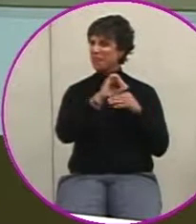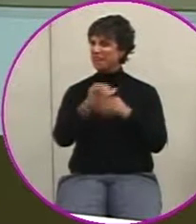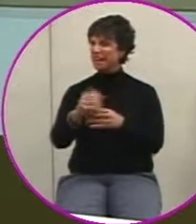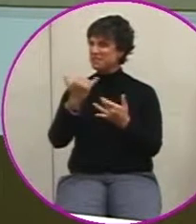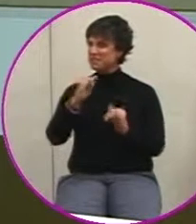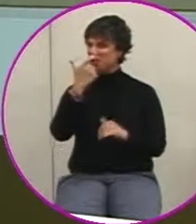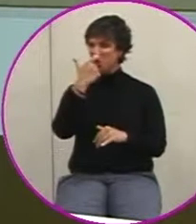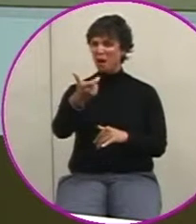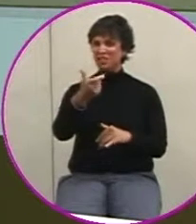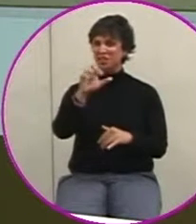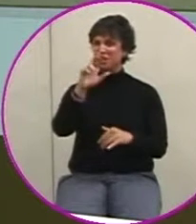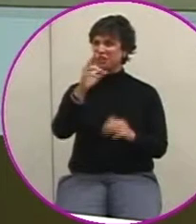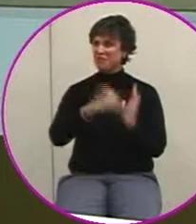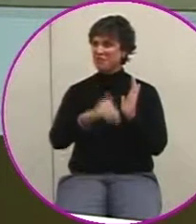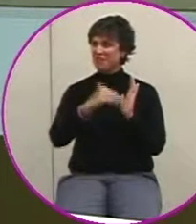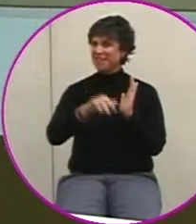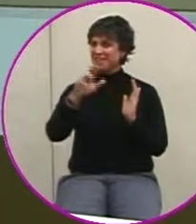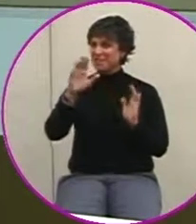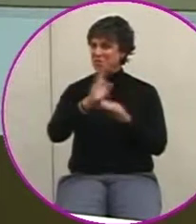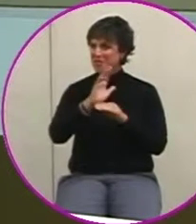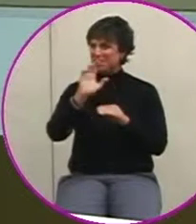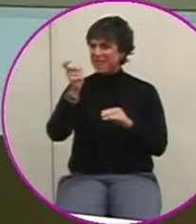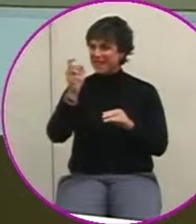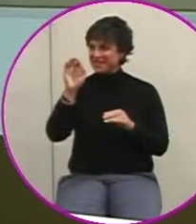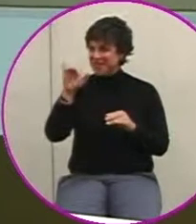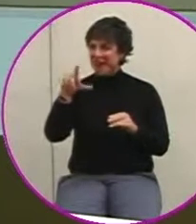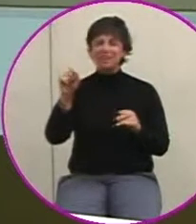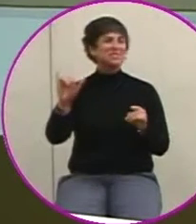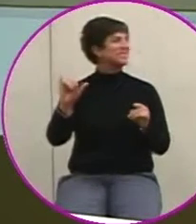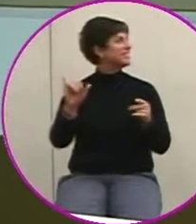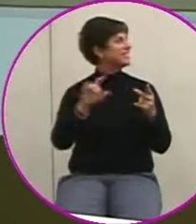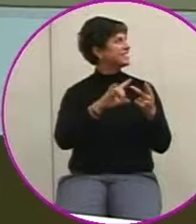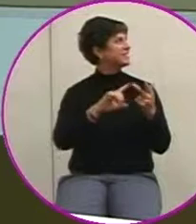still watching the reruns and the movies. And number 4.